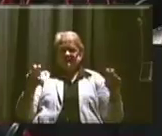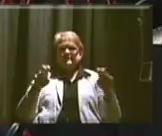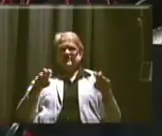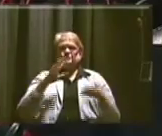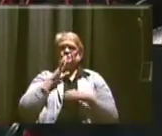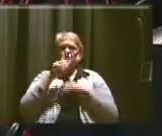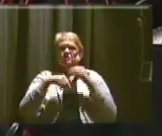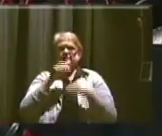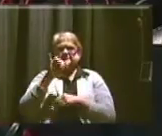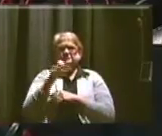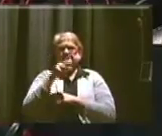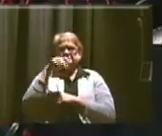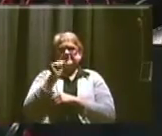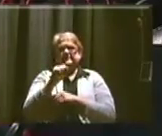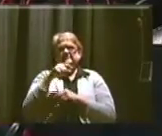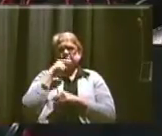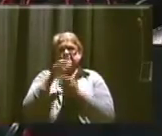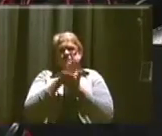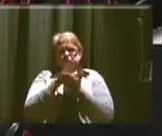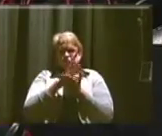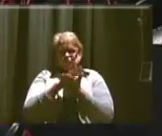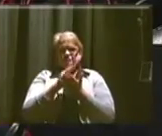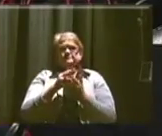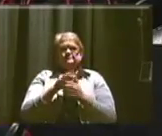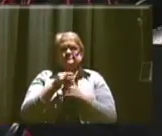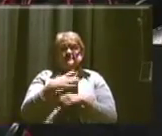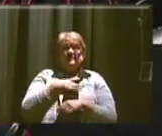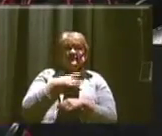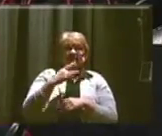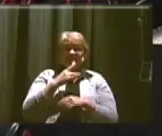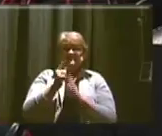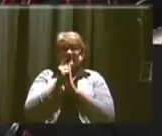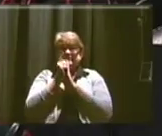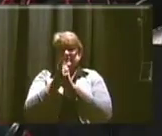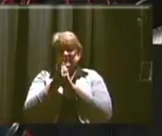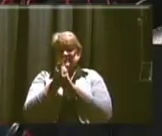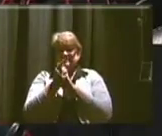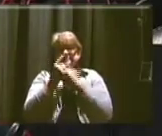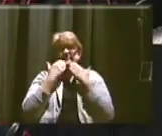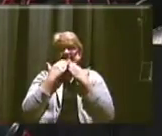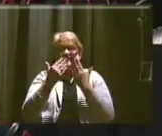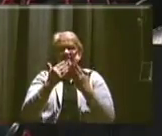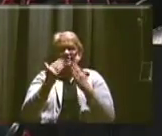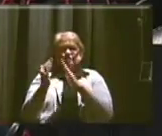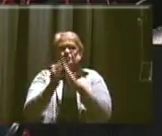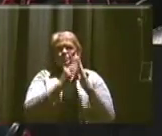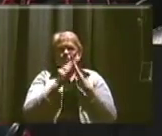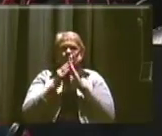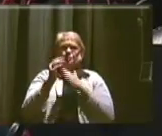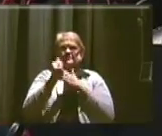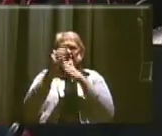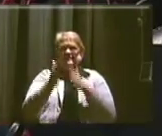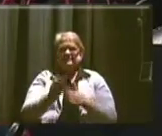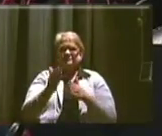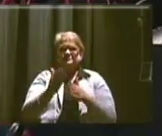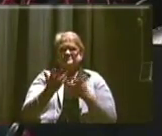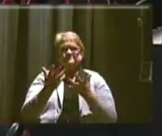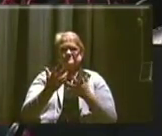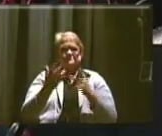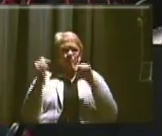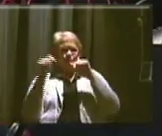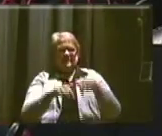the Jefferson County Public Schools. I'd like to take a minute to thank the community leaders that came in tonight to have